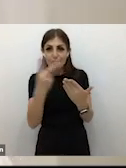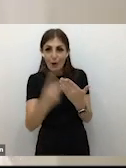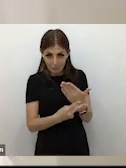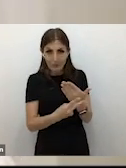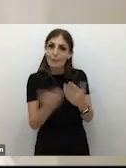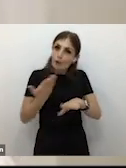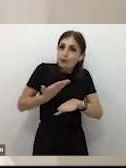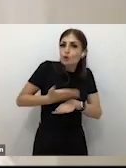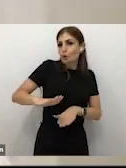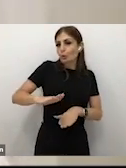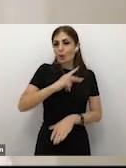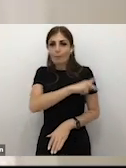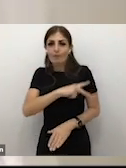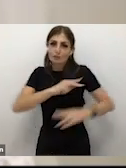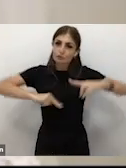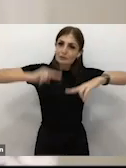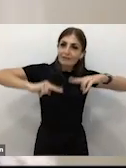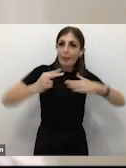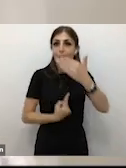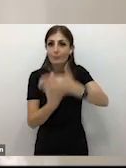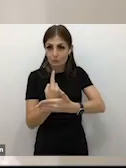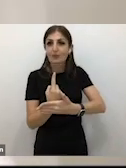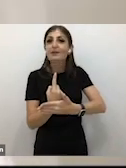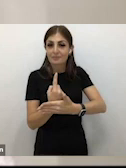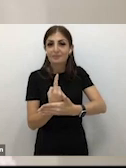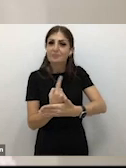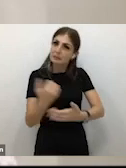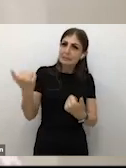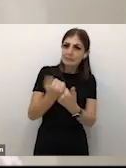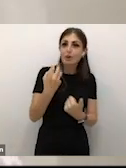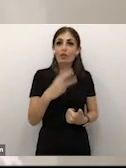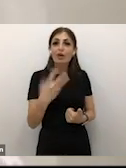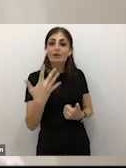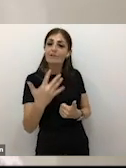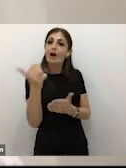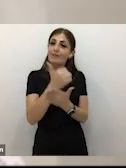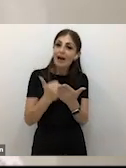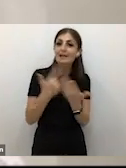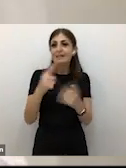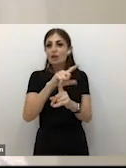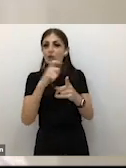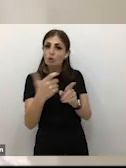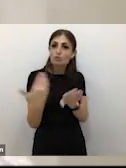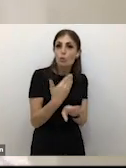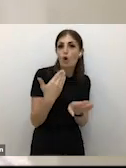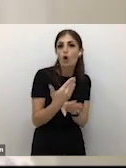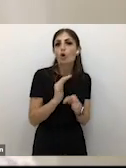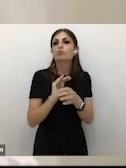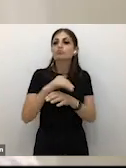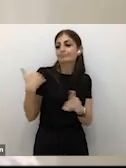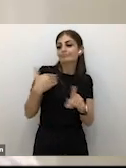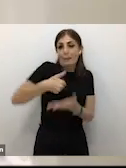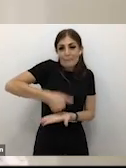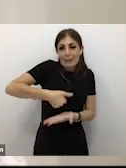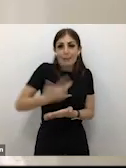is a new professional development opportunity, and it's supporting 35 artists and cultural workers with at least 5